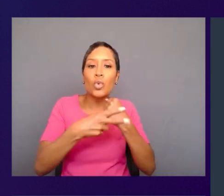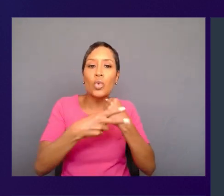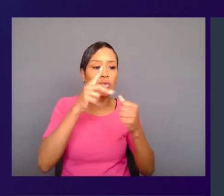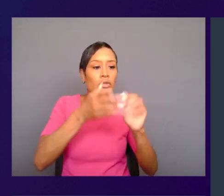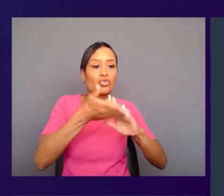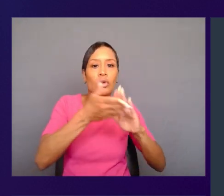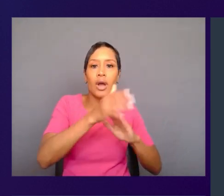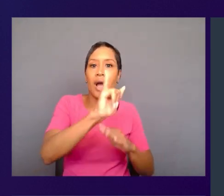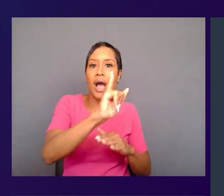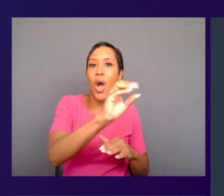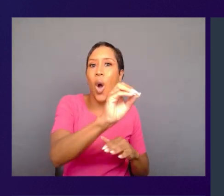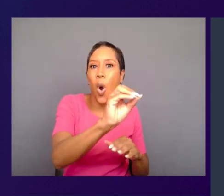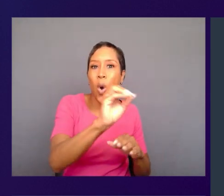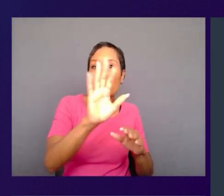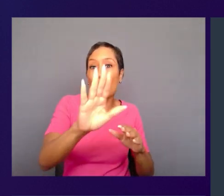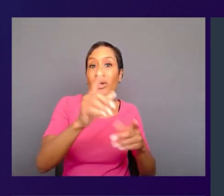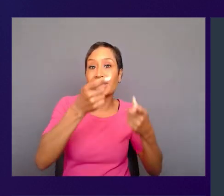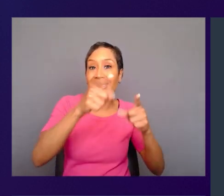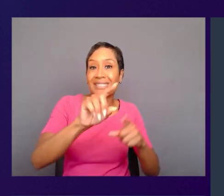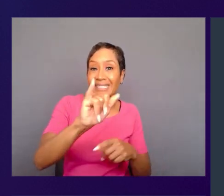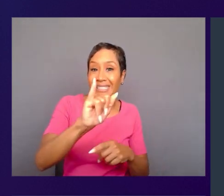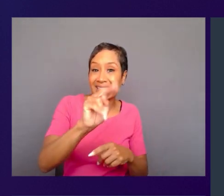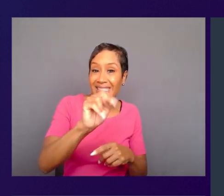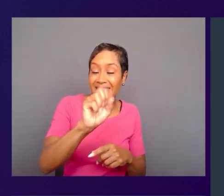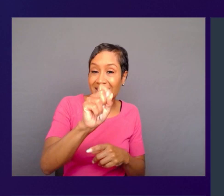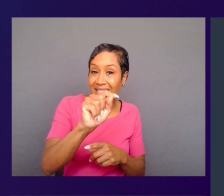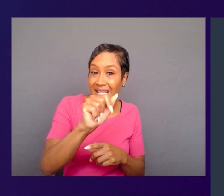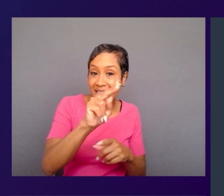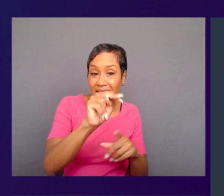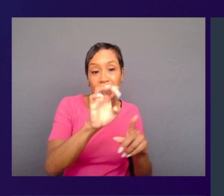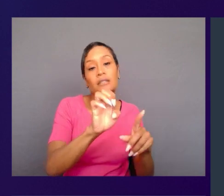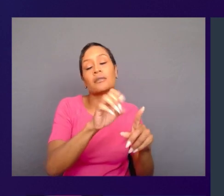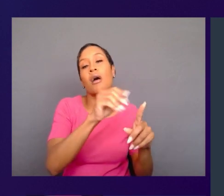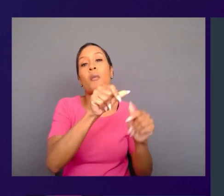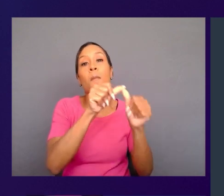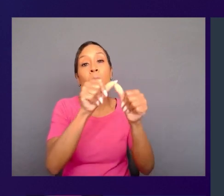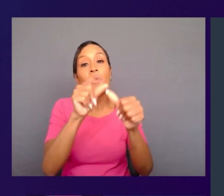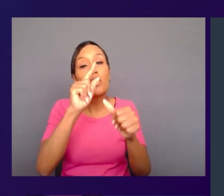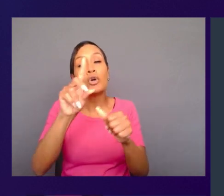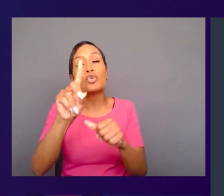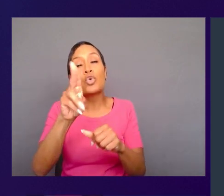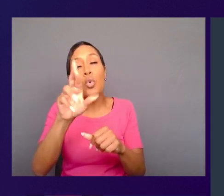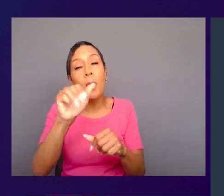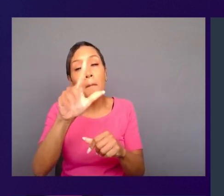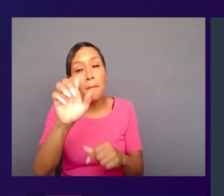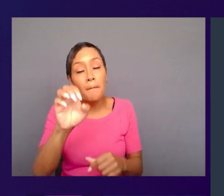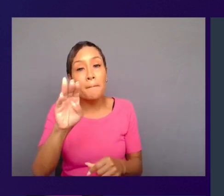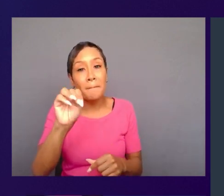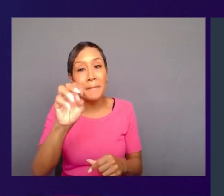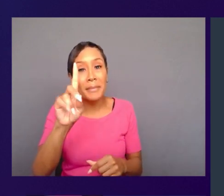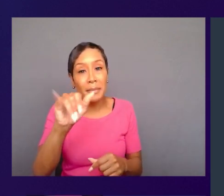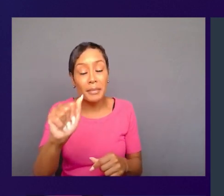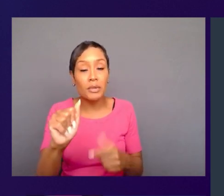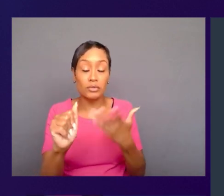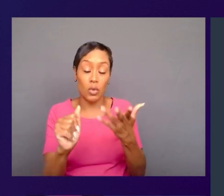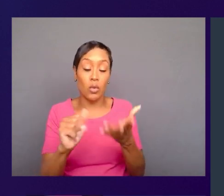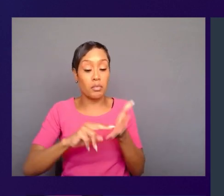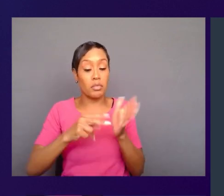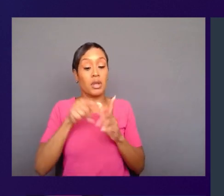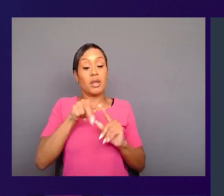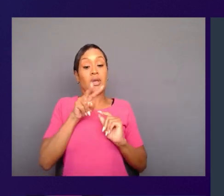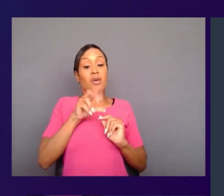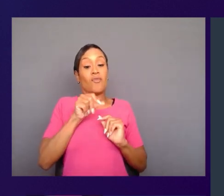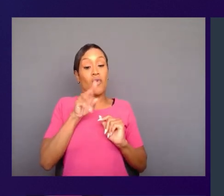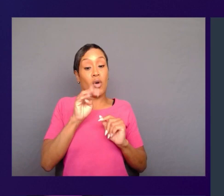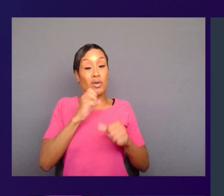I/O to your instance and persisting it to durable media. So what that means is once a volume is created, it's going to be